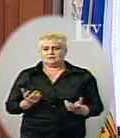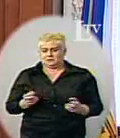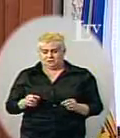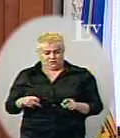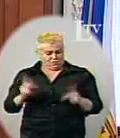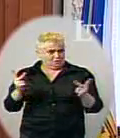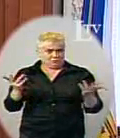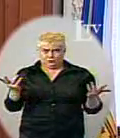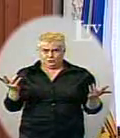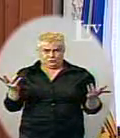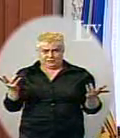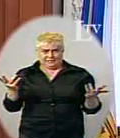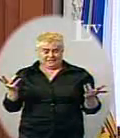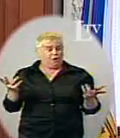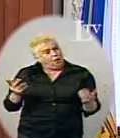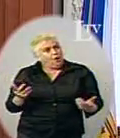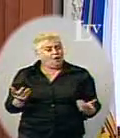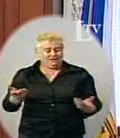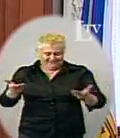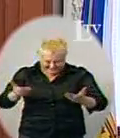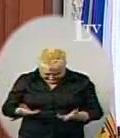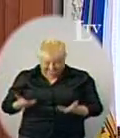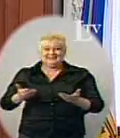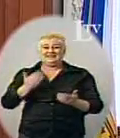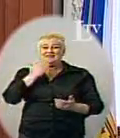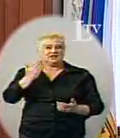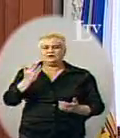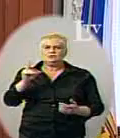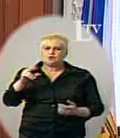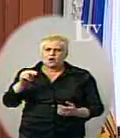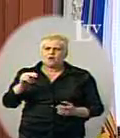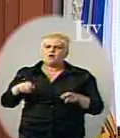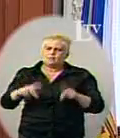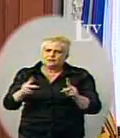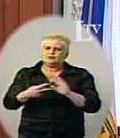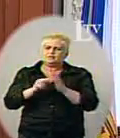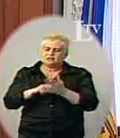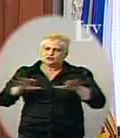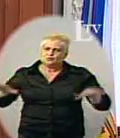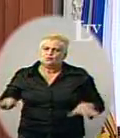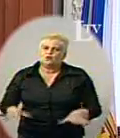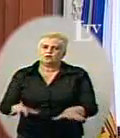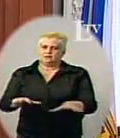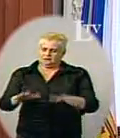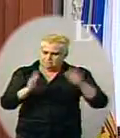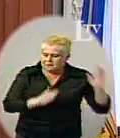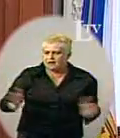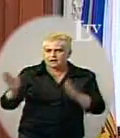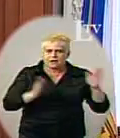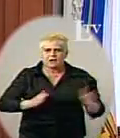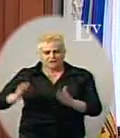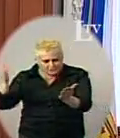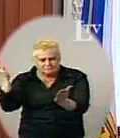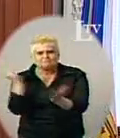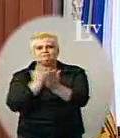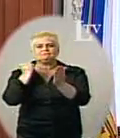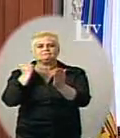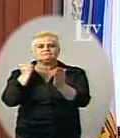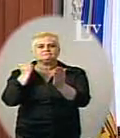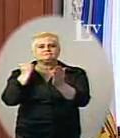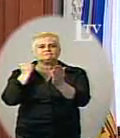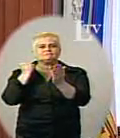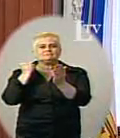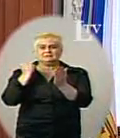into our laps. It must be pursued, planned for, and seized. Opportunities like